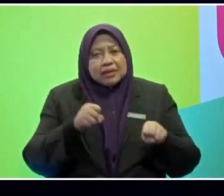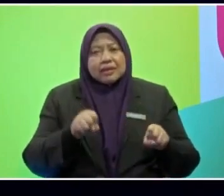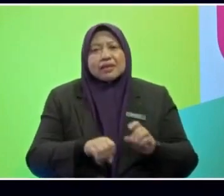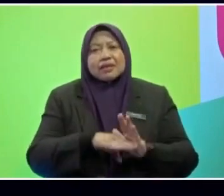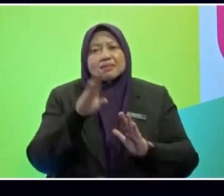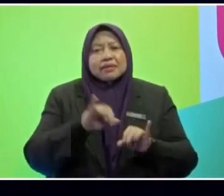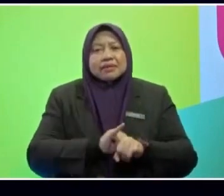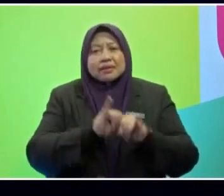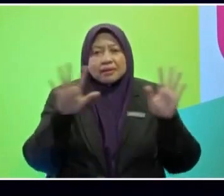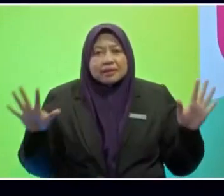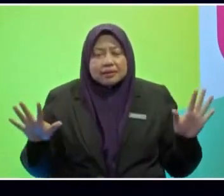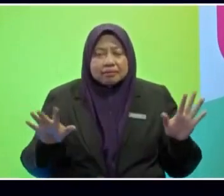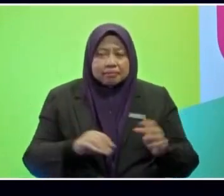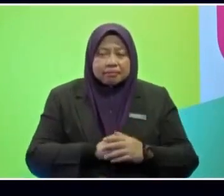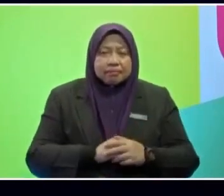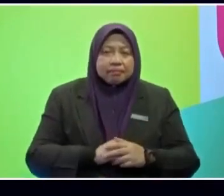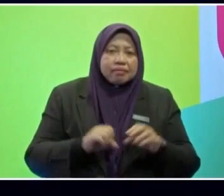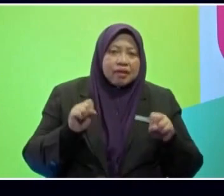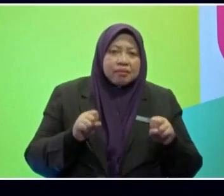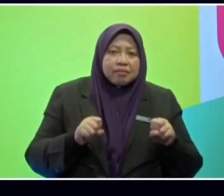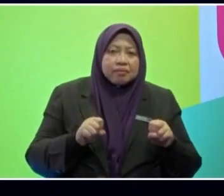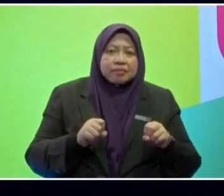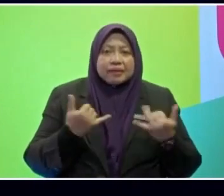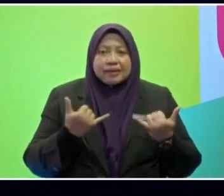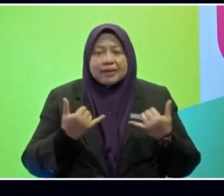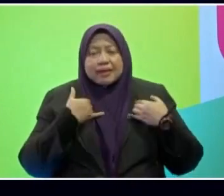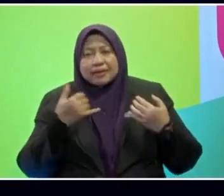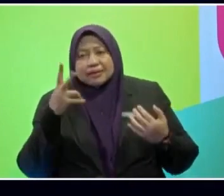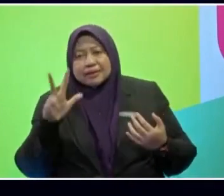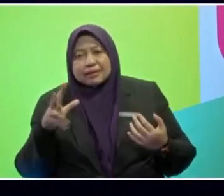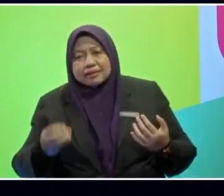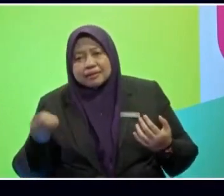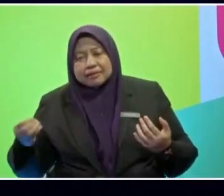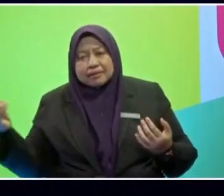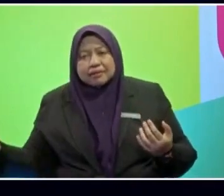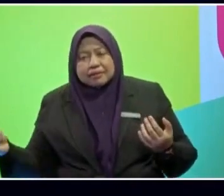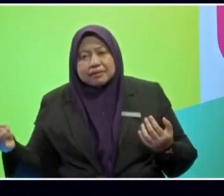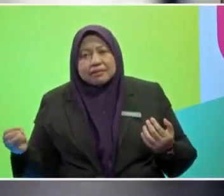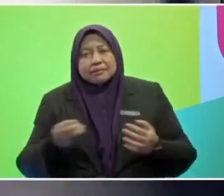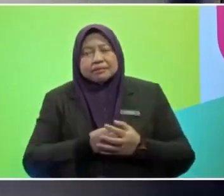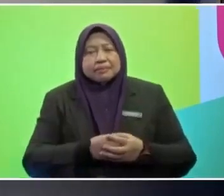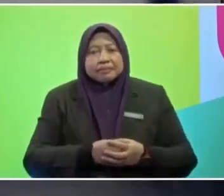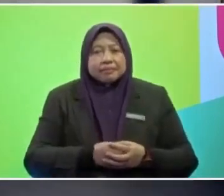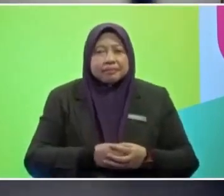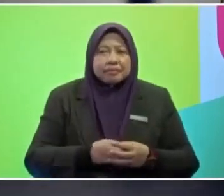Okay. All right. So we have all of the three objects here. Now let's have a look.